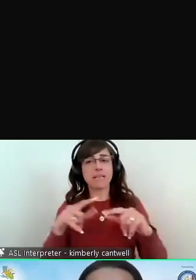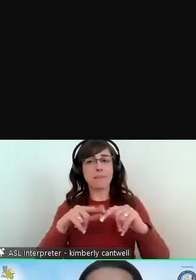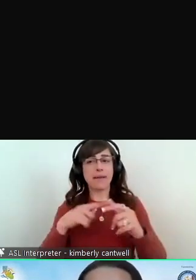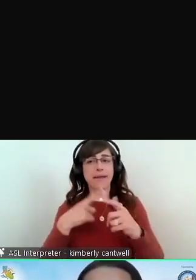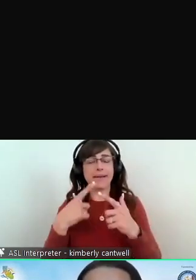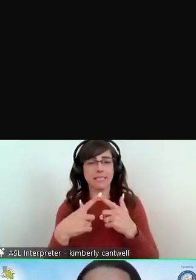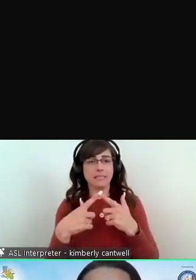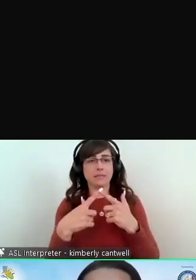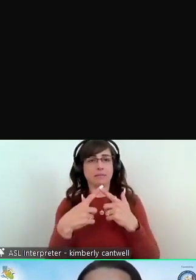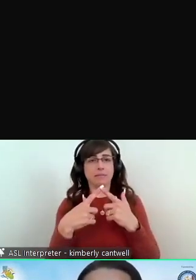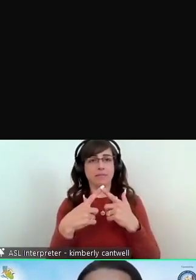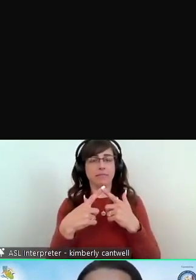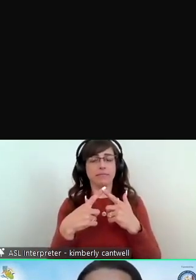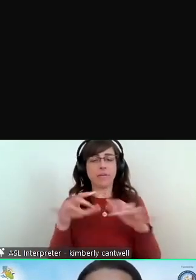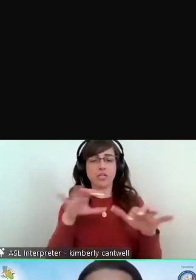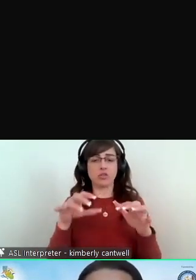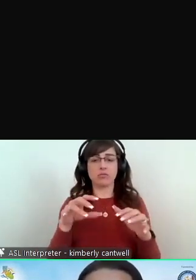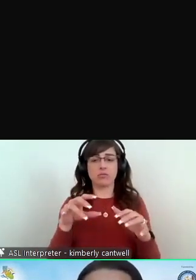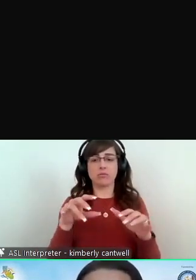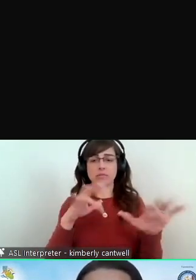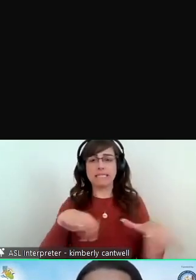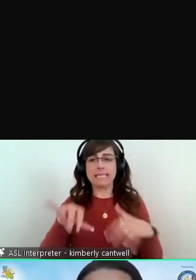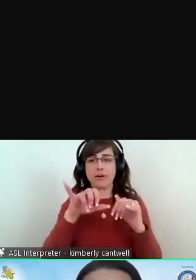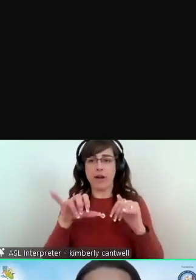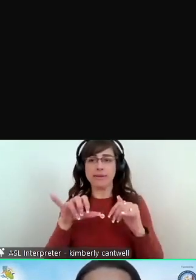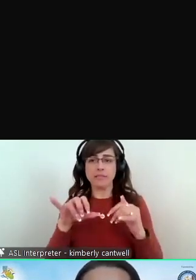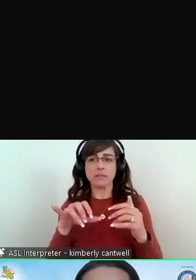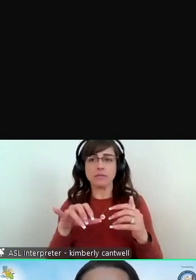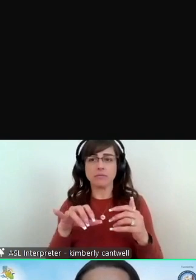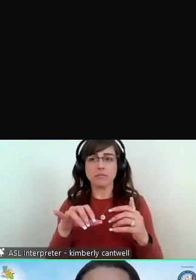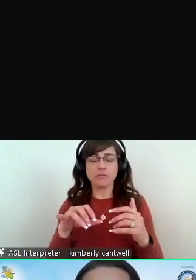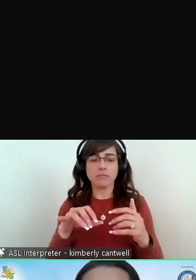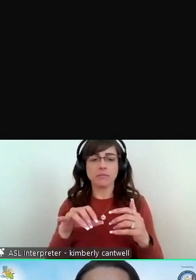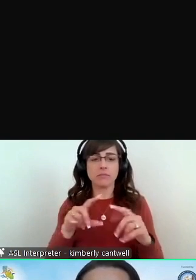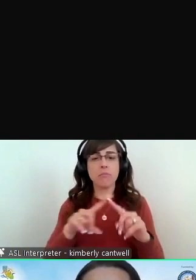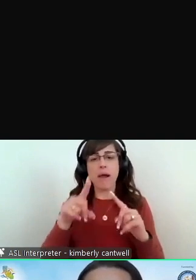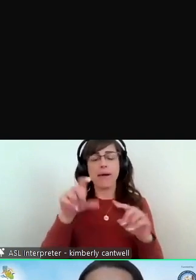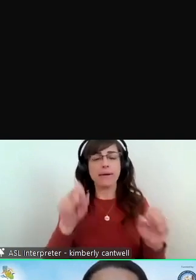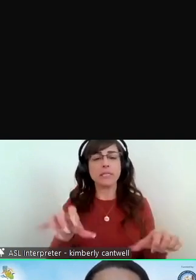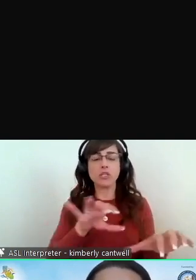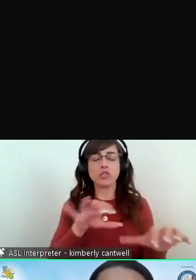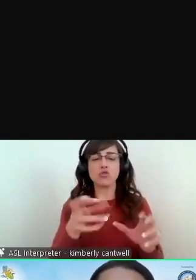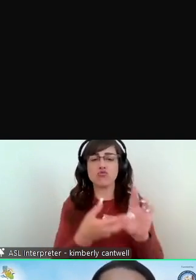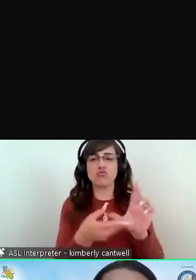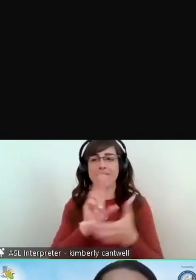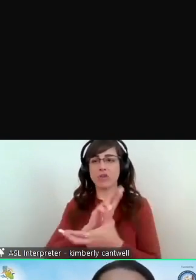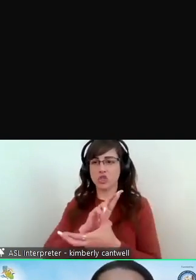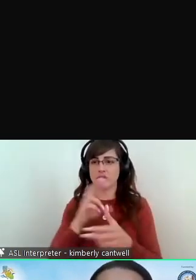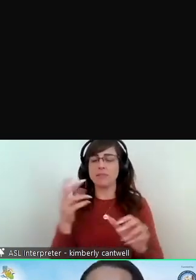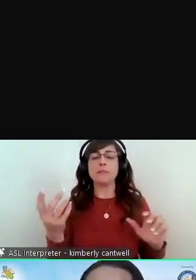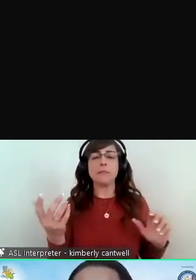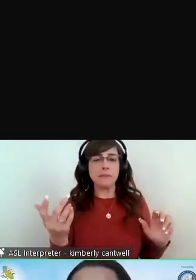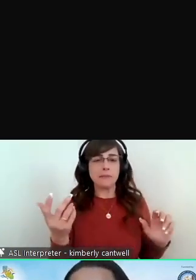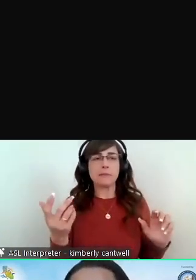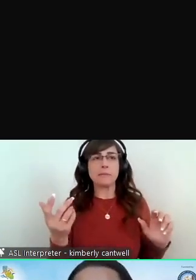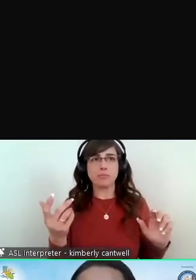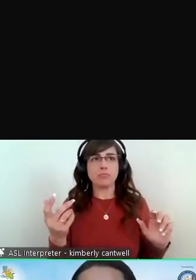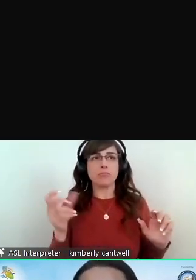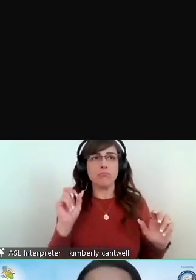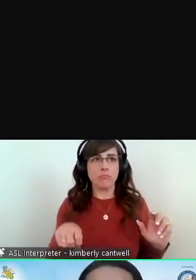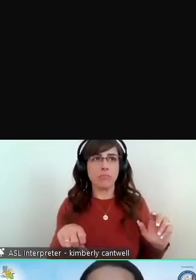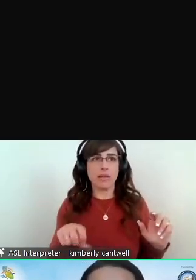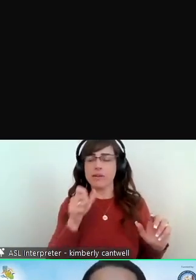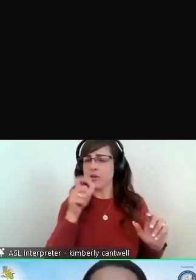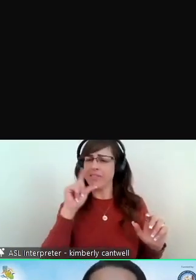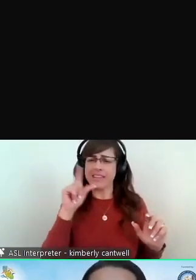and then I try the standardized. So, but you can do the reverse, I